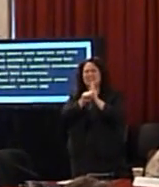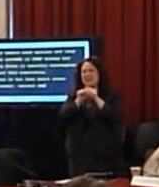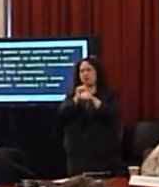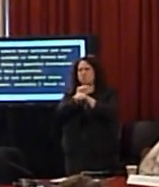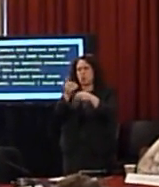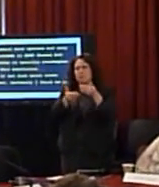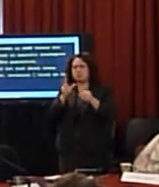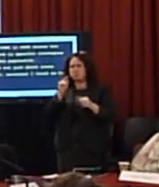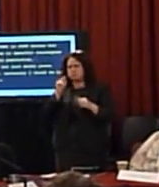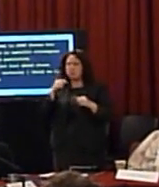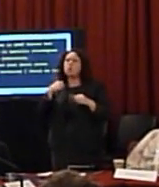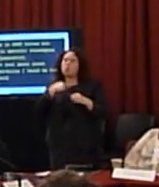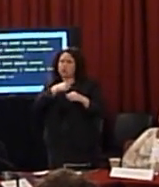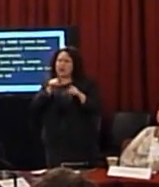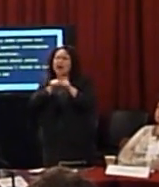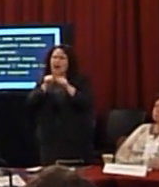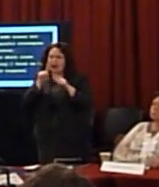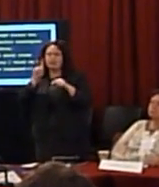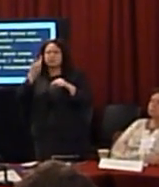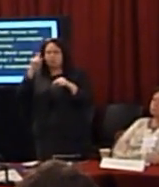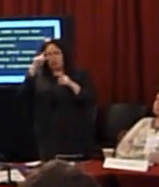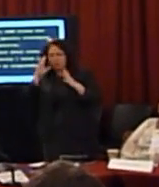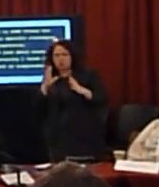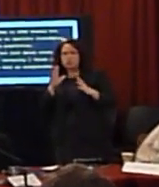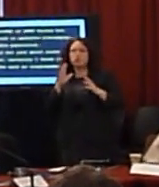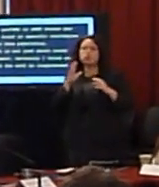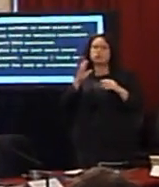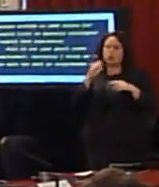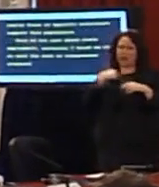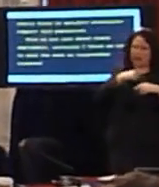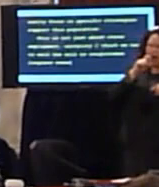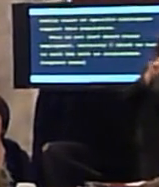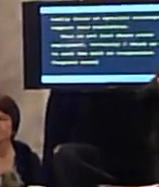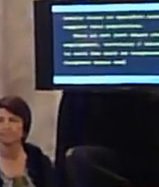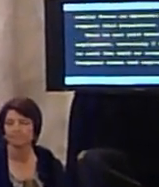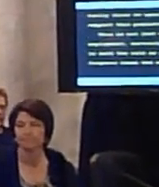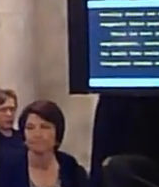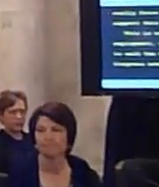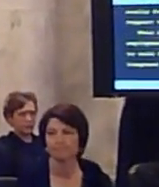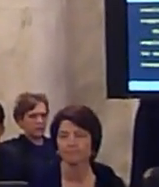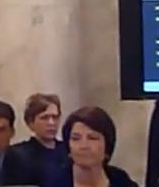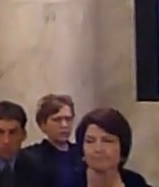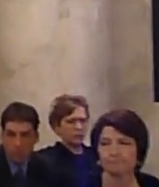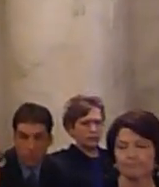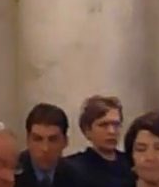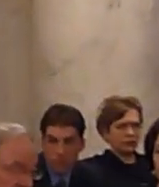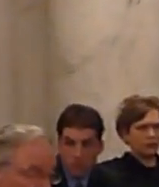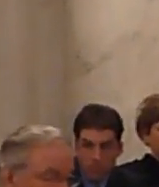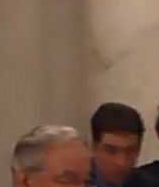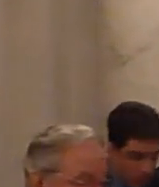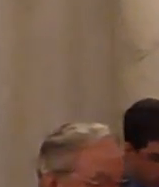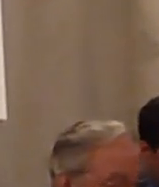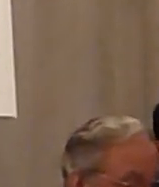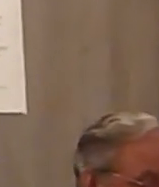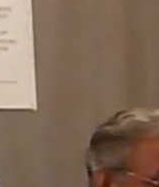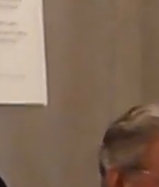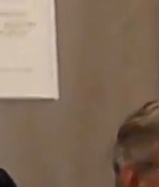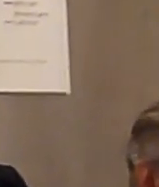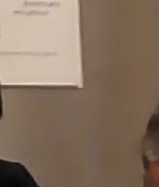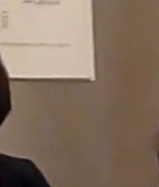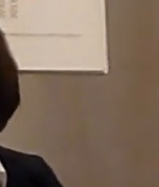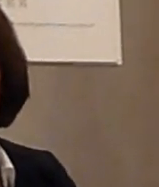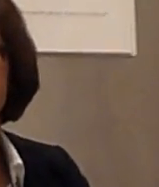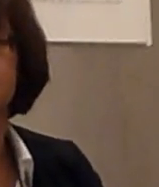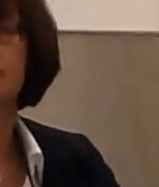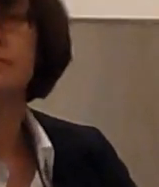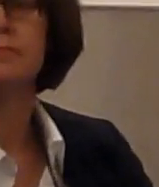walk the walk, as the Congresswoman was saying. But this is really about connecting with private sector employers in our